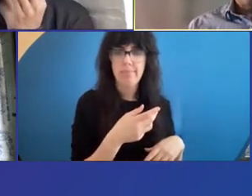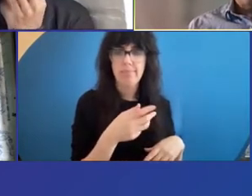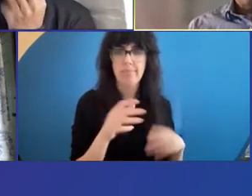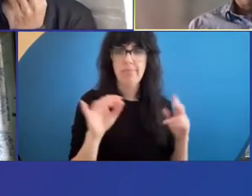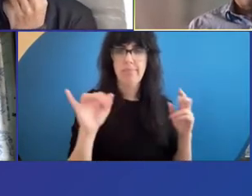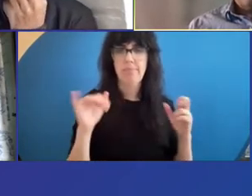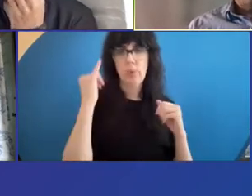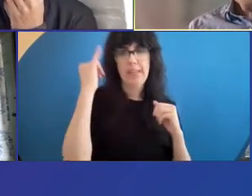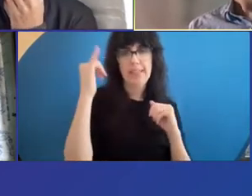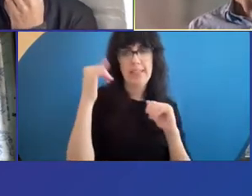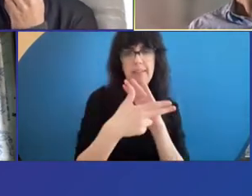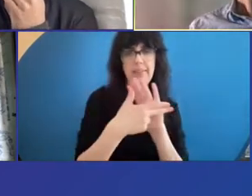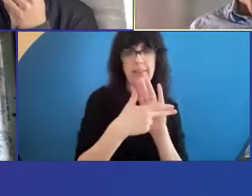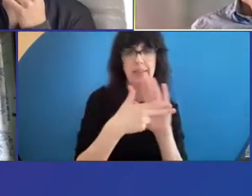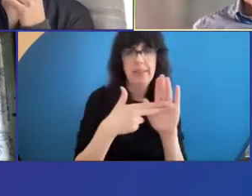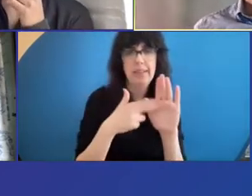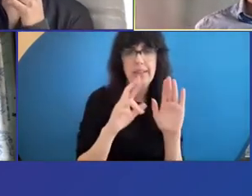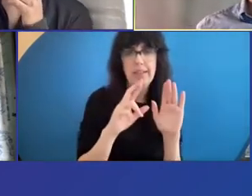diagnosis